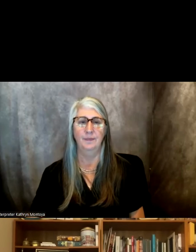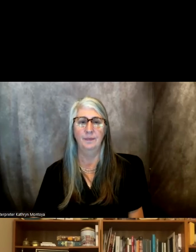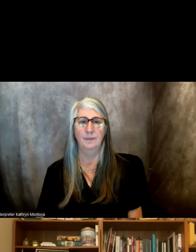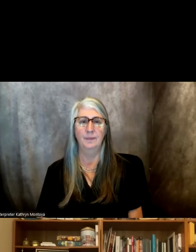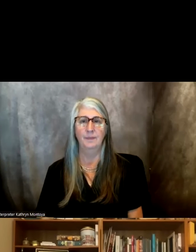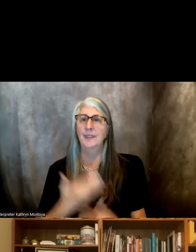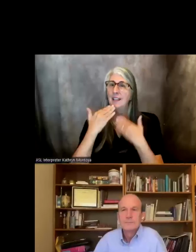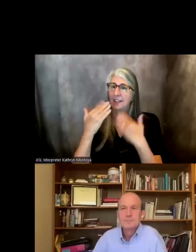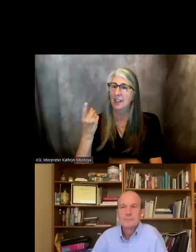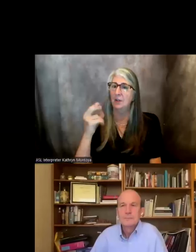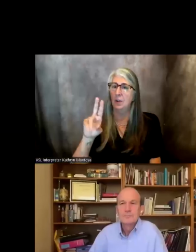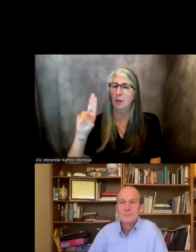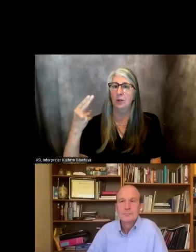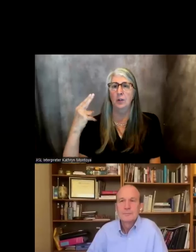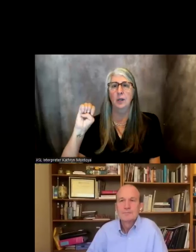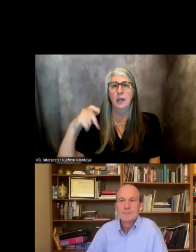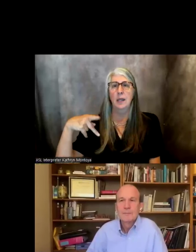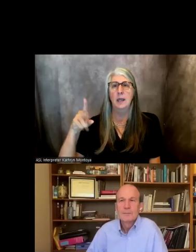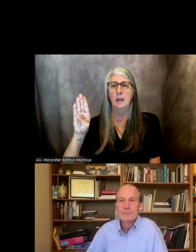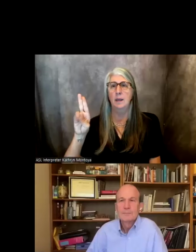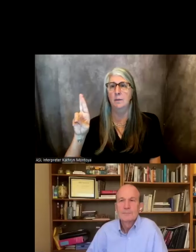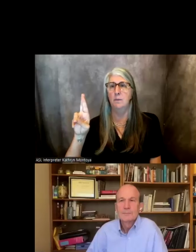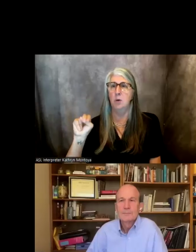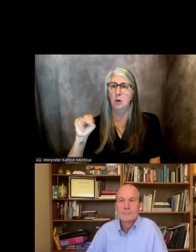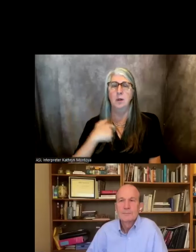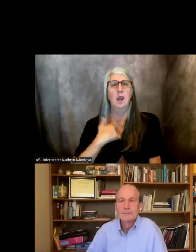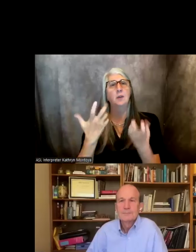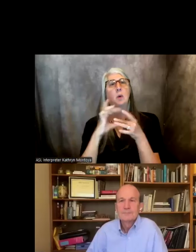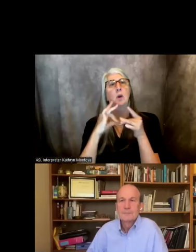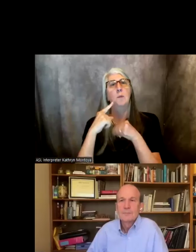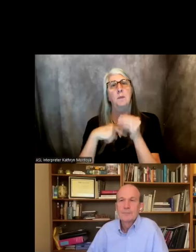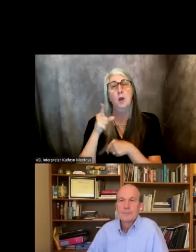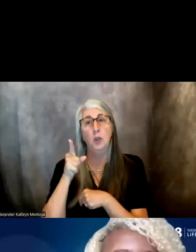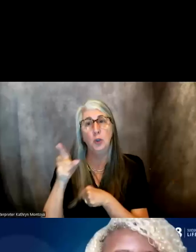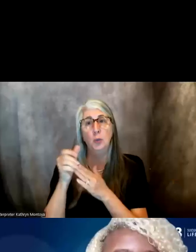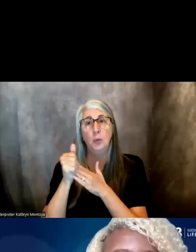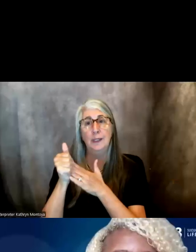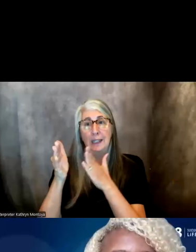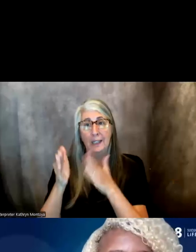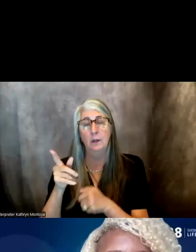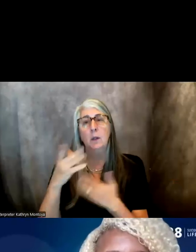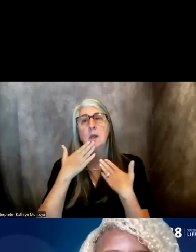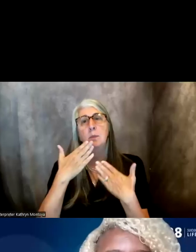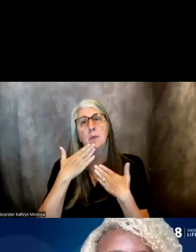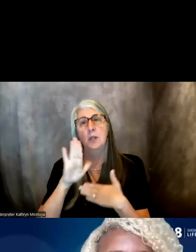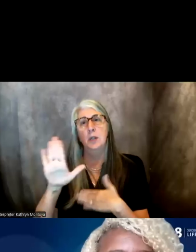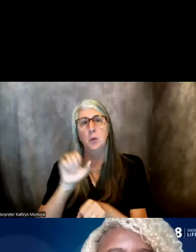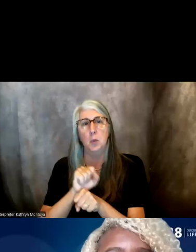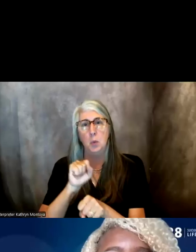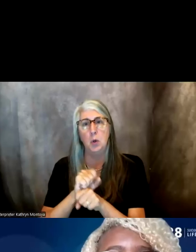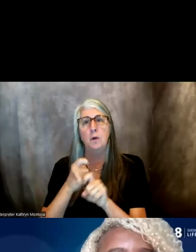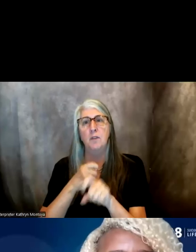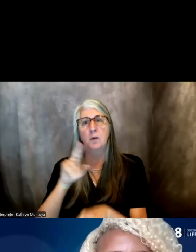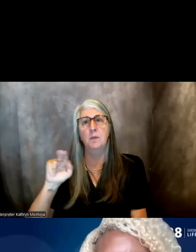Thank you, Dr. Hepburn, and just want to say a few words about your leadership. Just really appreciate the work that comes out of